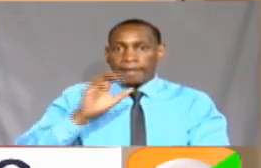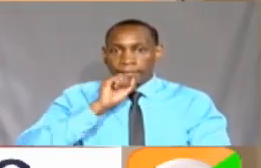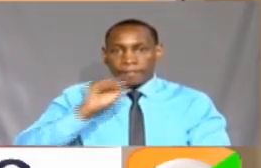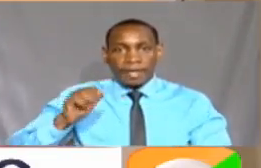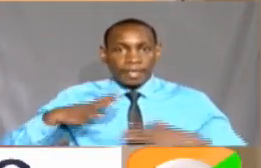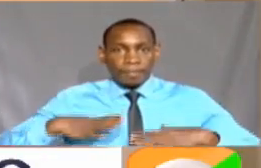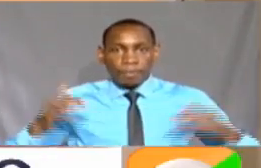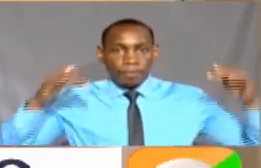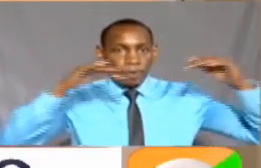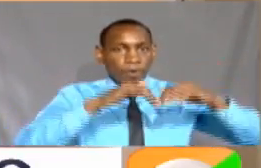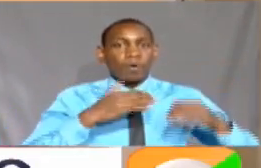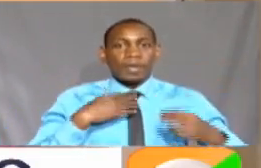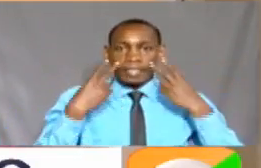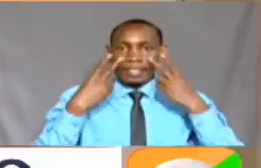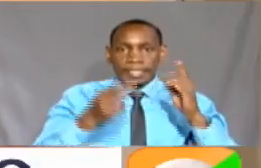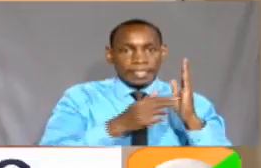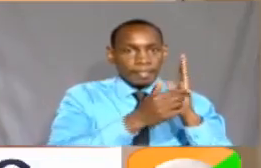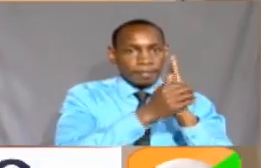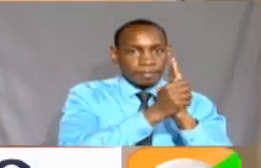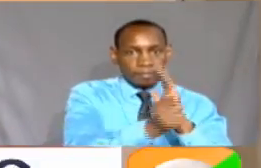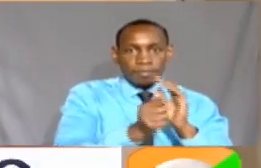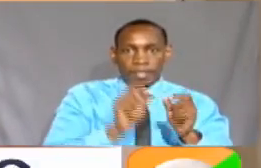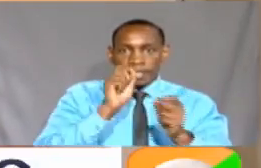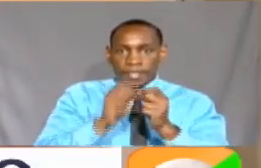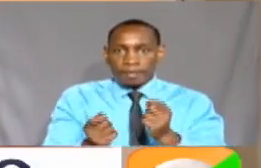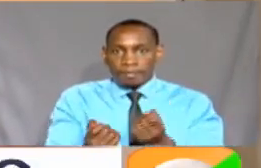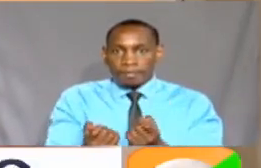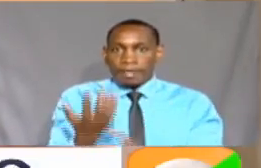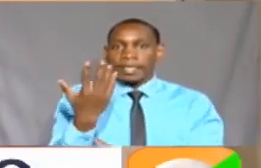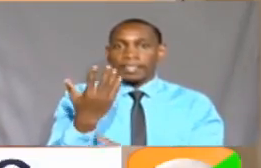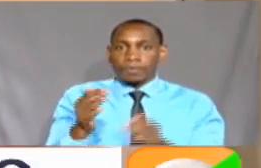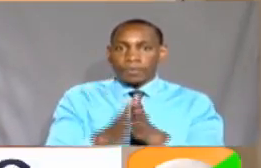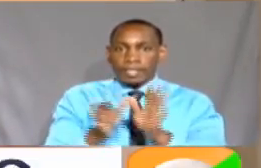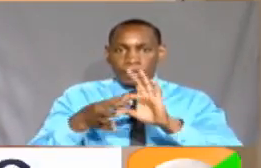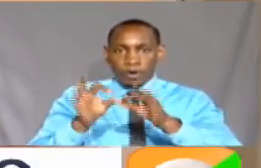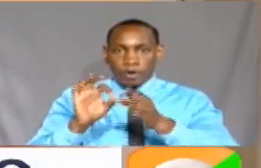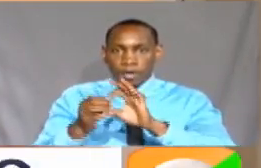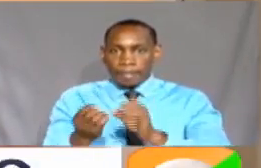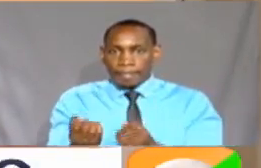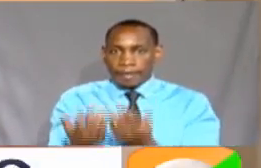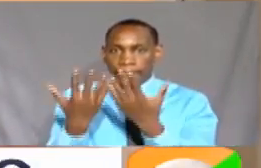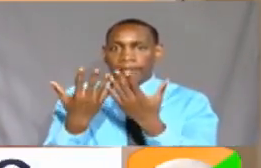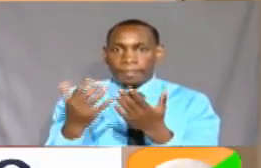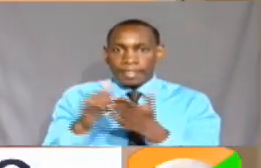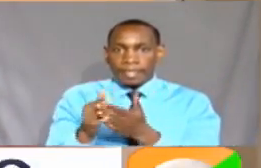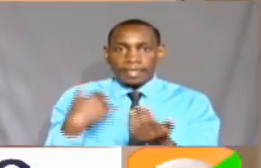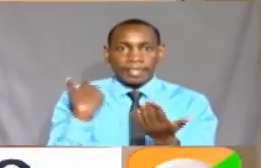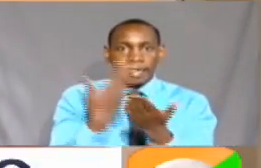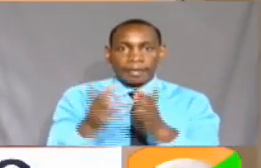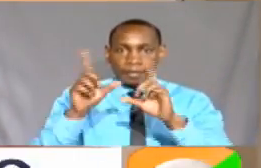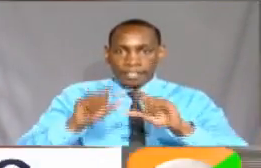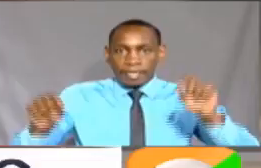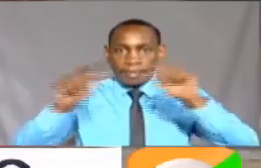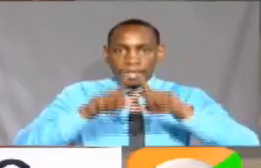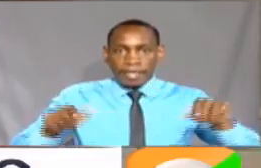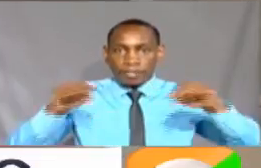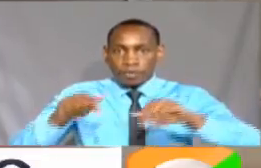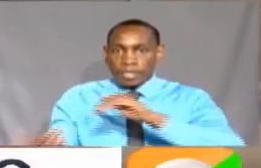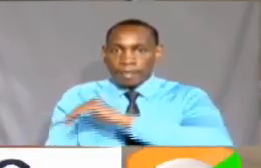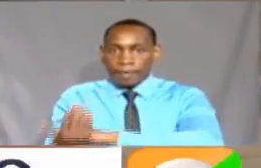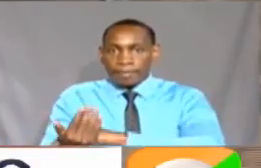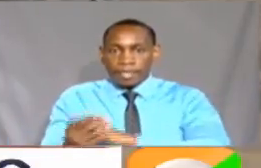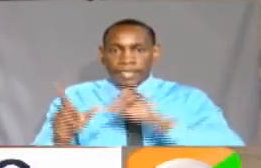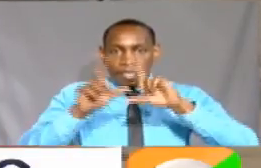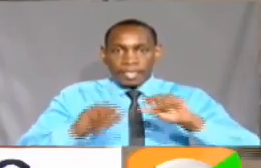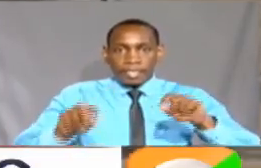500 people gathered to see local celebrities light a cauldron with the Olympic flame. The Olympic flame arrived on Japanese soil today morning as